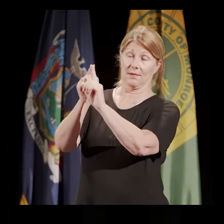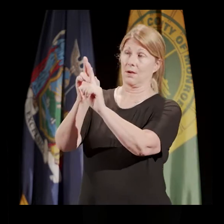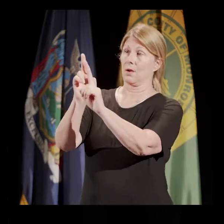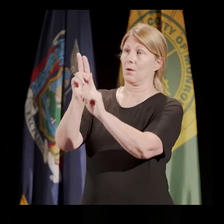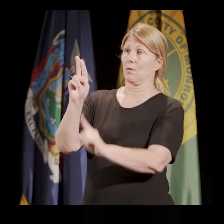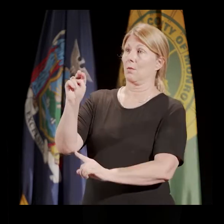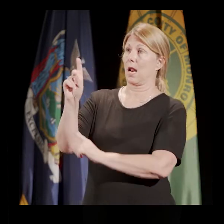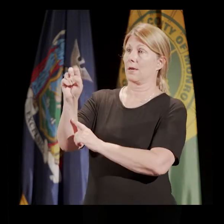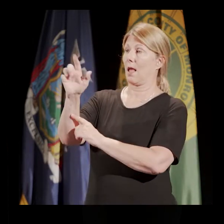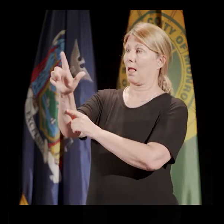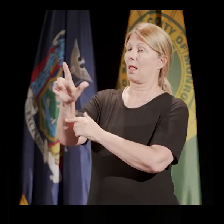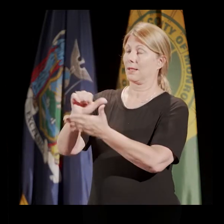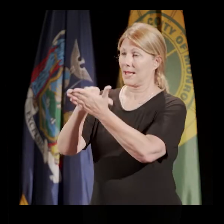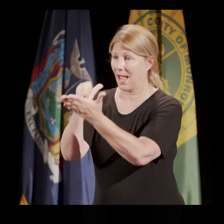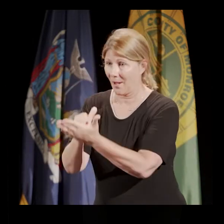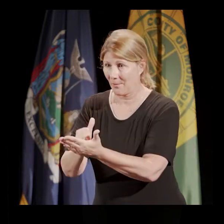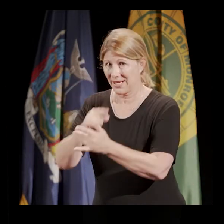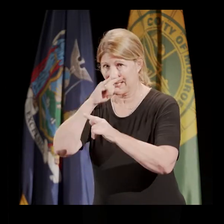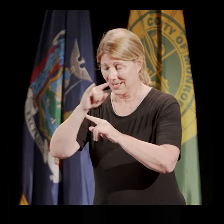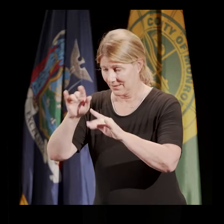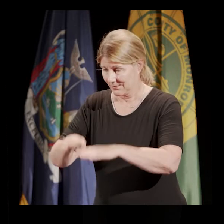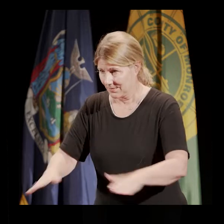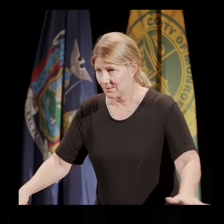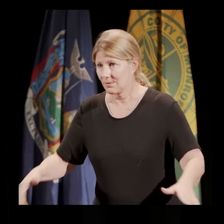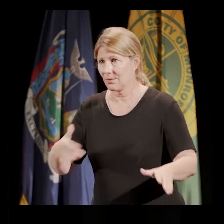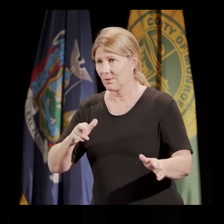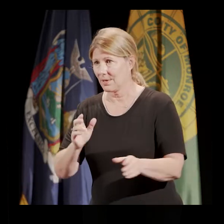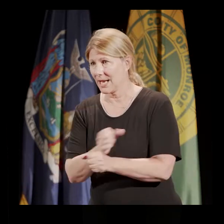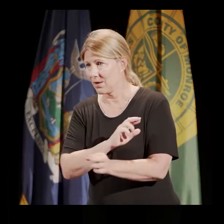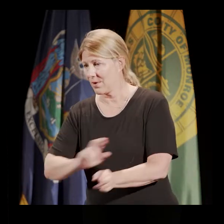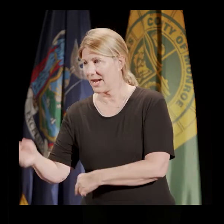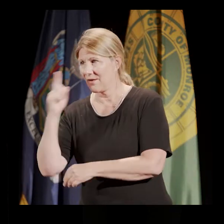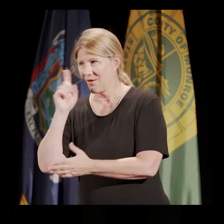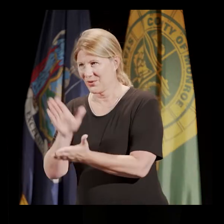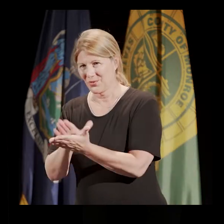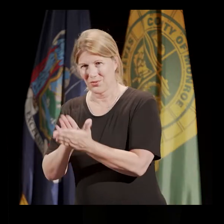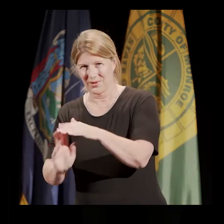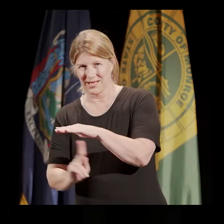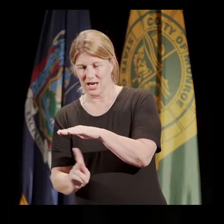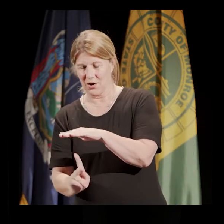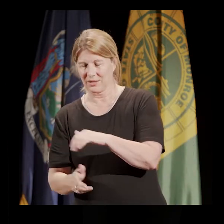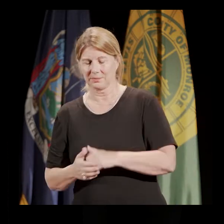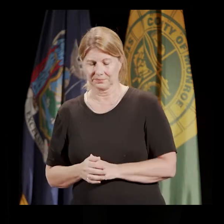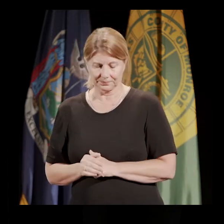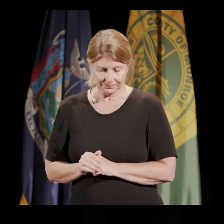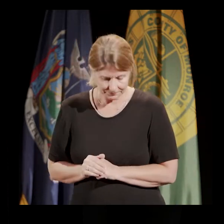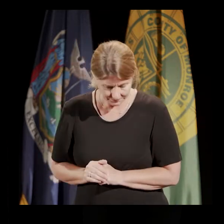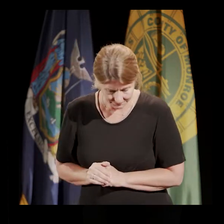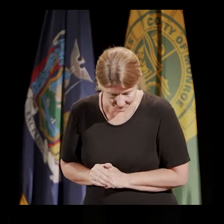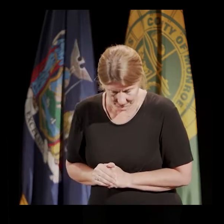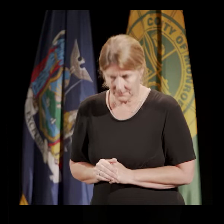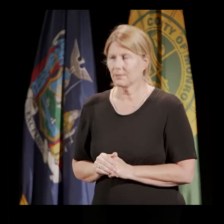to help rising kindergartners get ready for their first day of school in September. They also invested in technology upgrades for